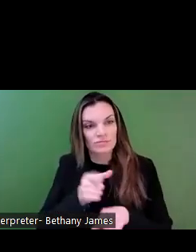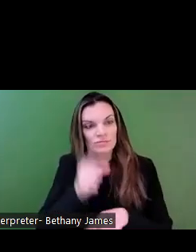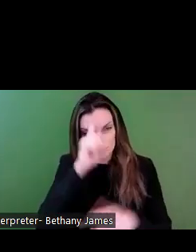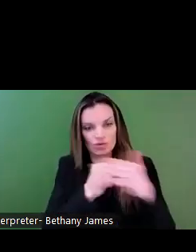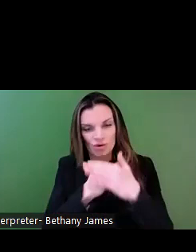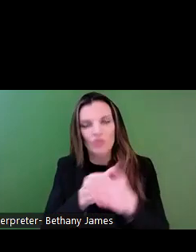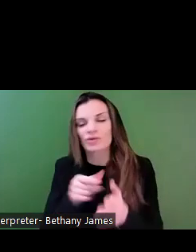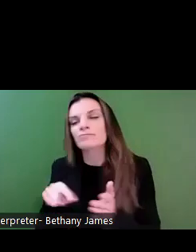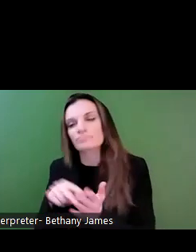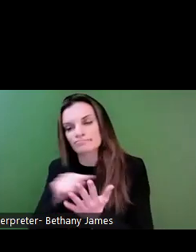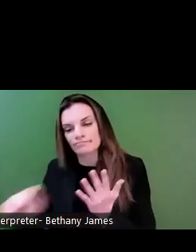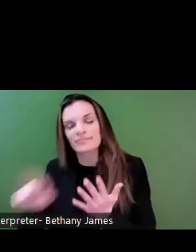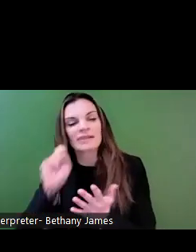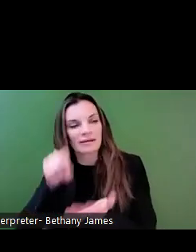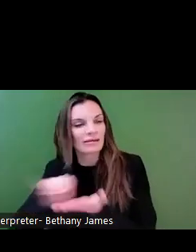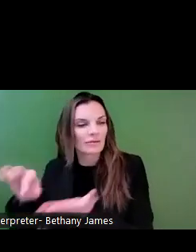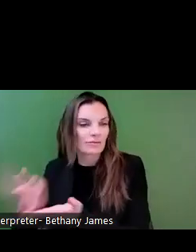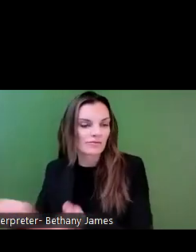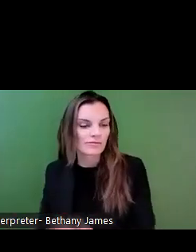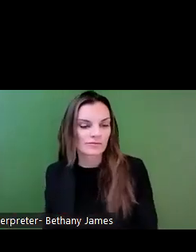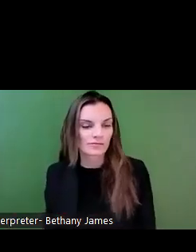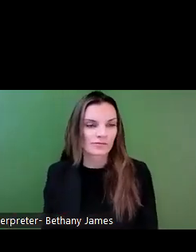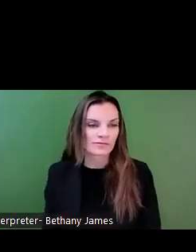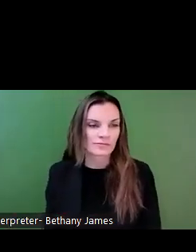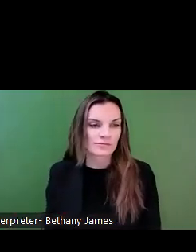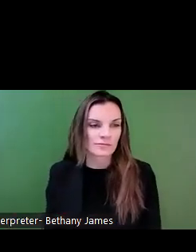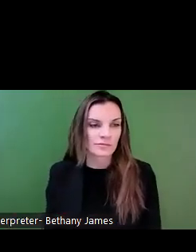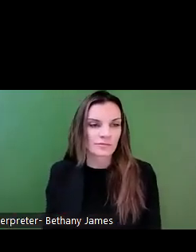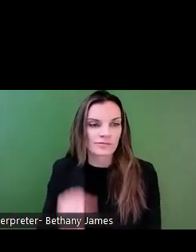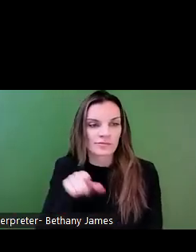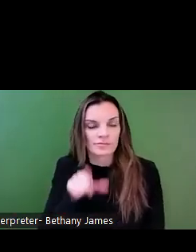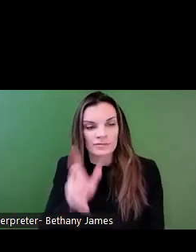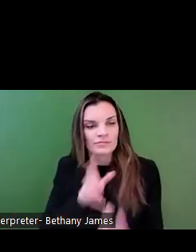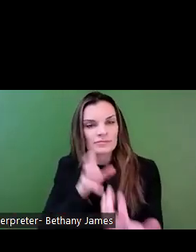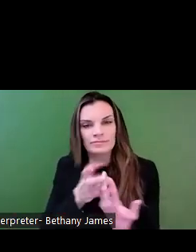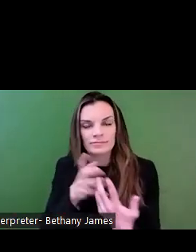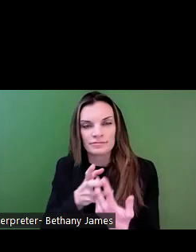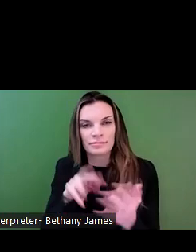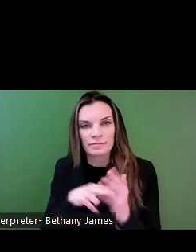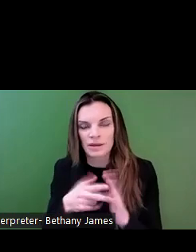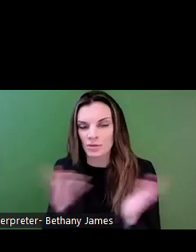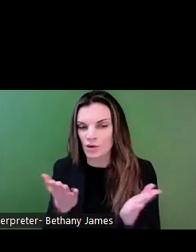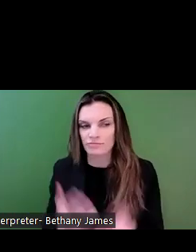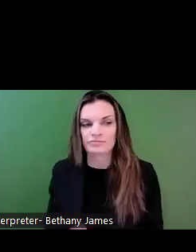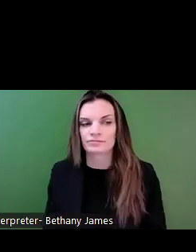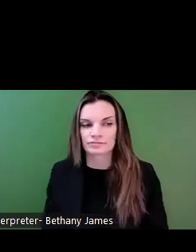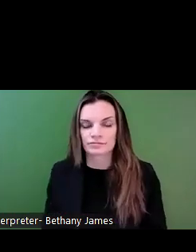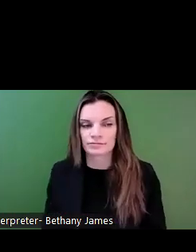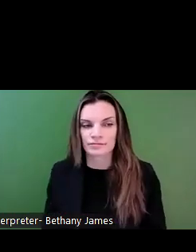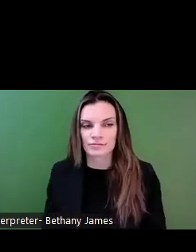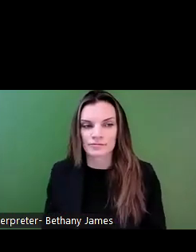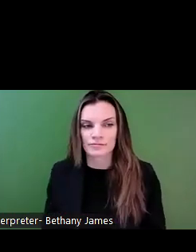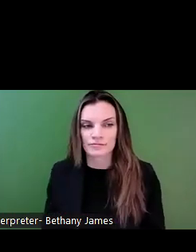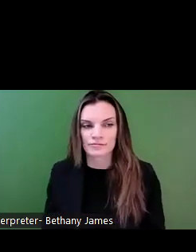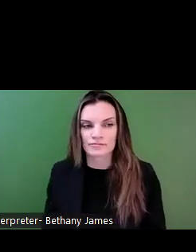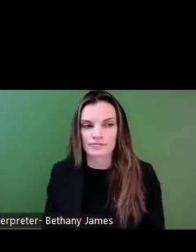So what is an accommodation? Title I of the ADA is a section of the Act that prohibits discrimination in employment. Title